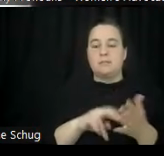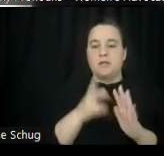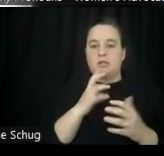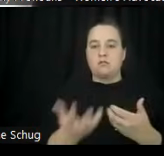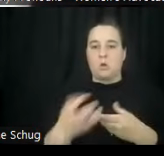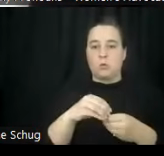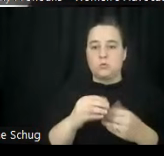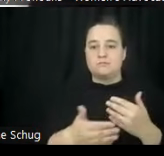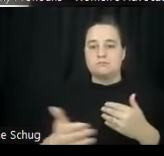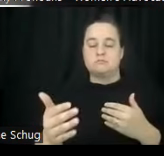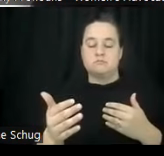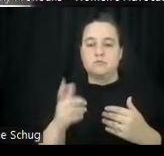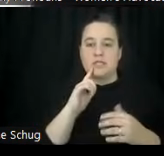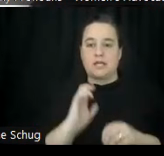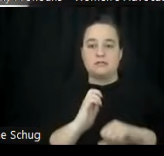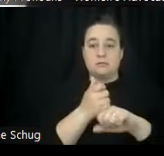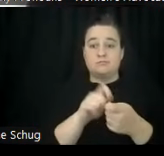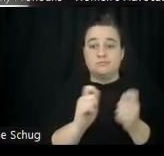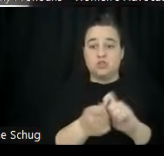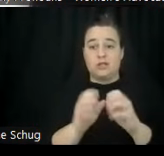implement changes at an organizational level.